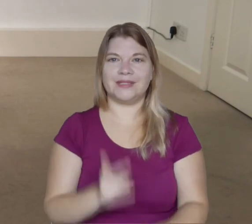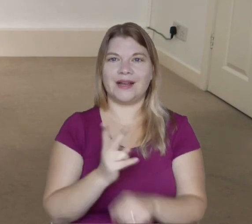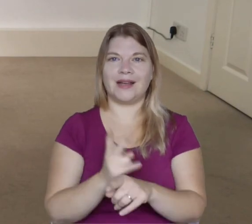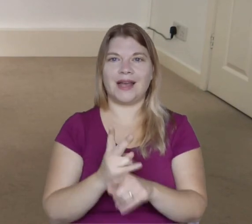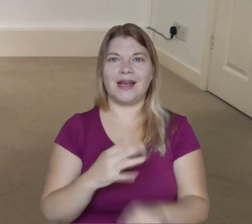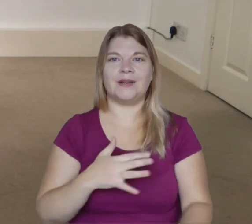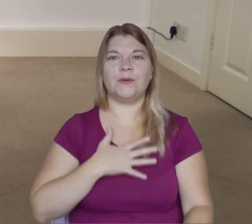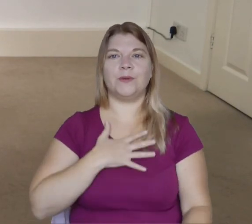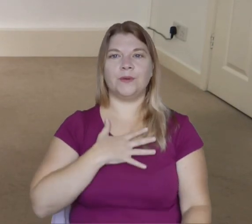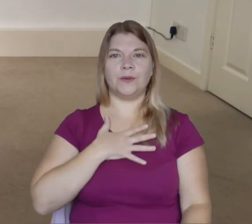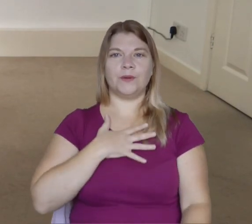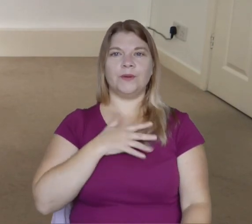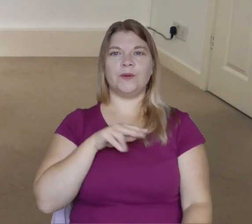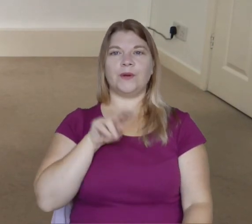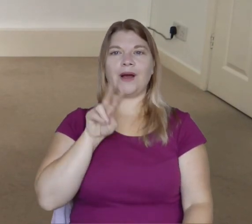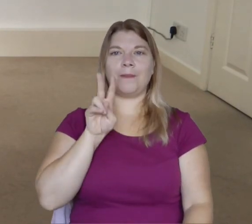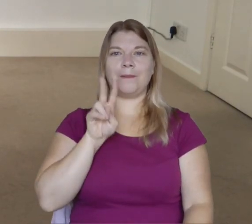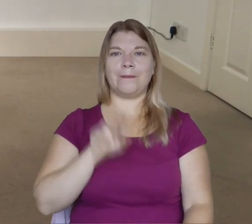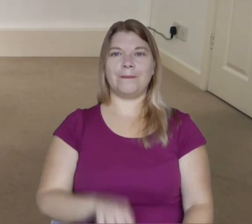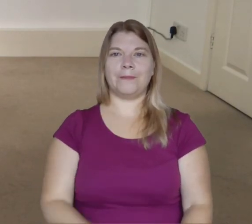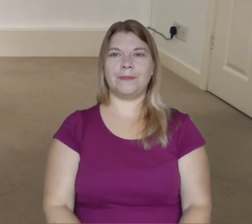And again, breathing in